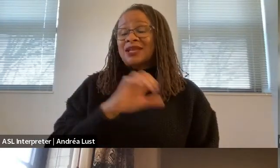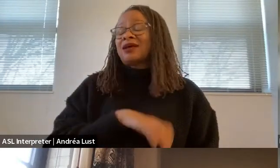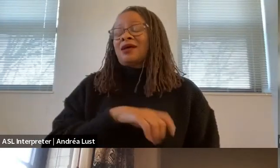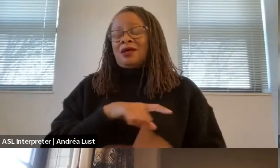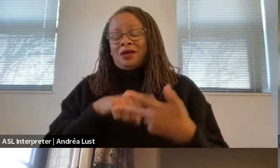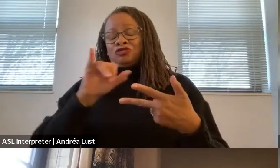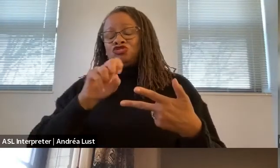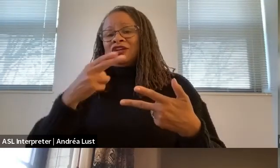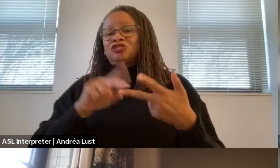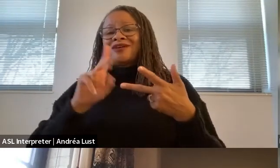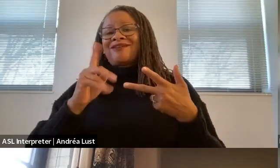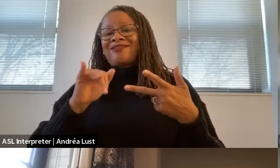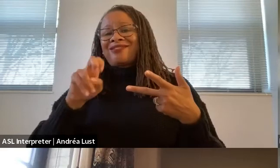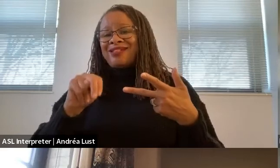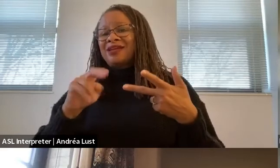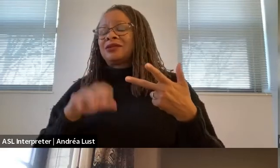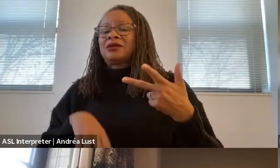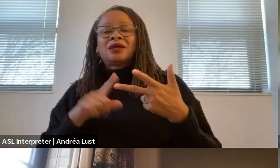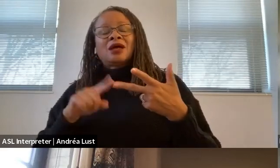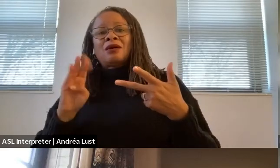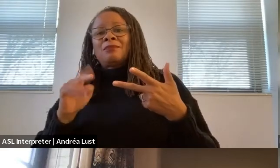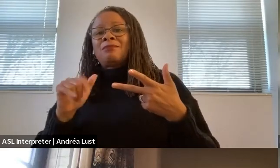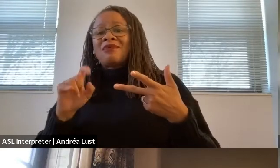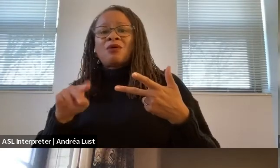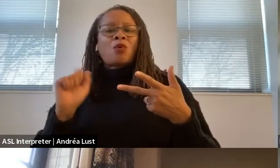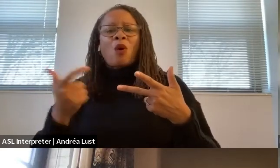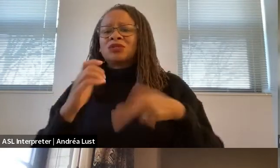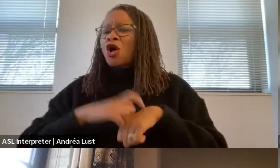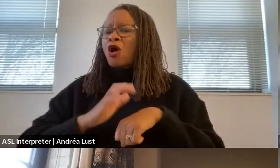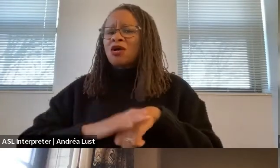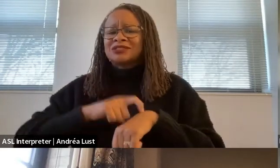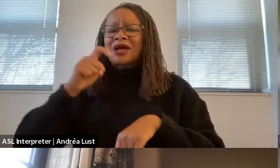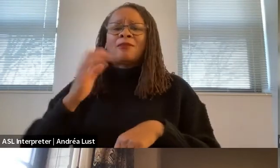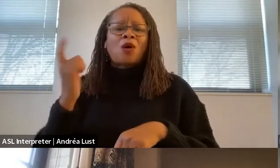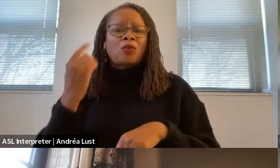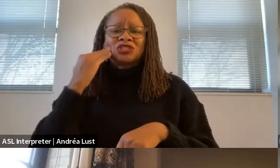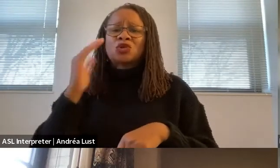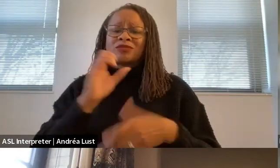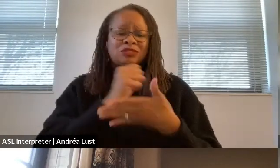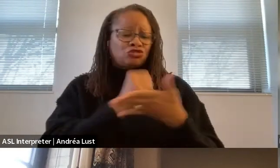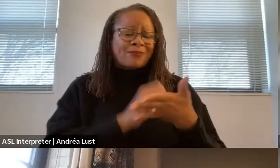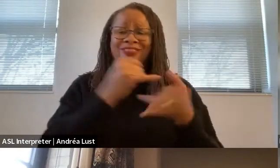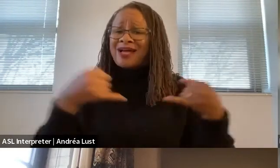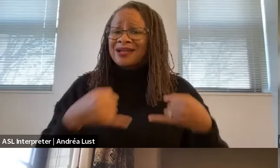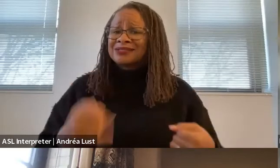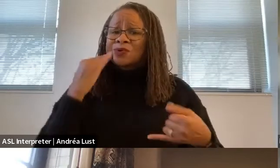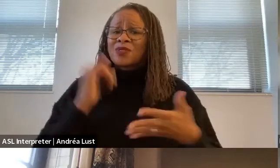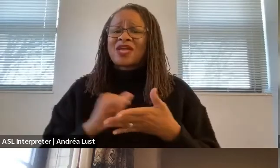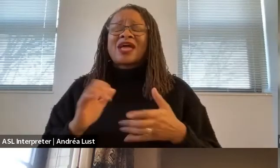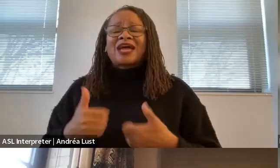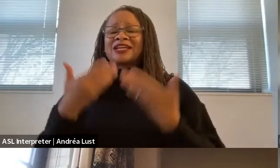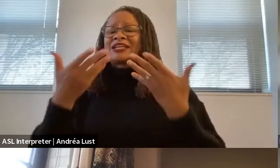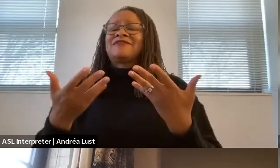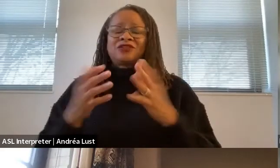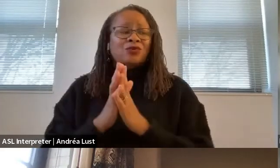who are always on time, always know the text, and just give you such a variety to work